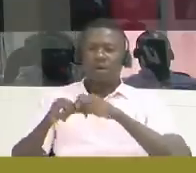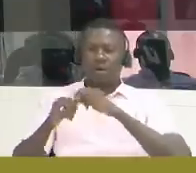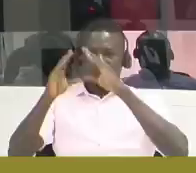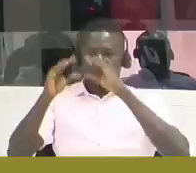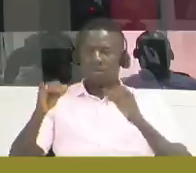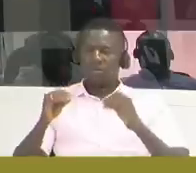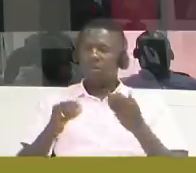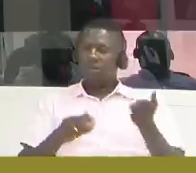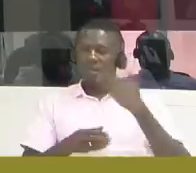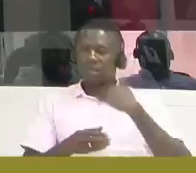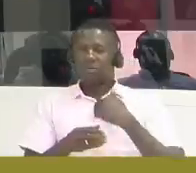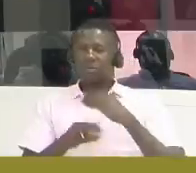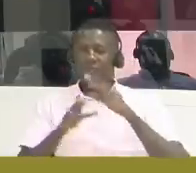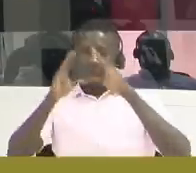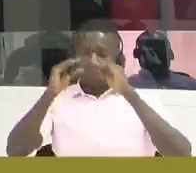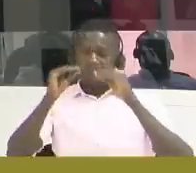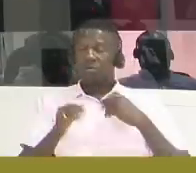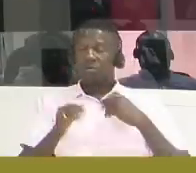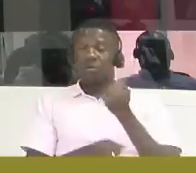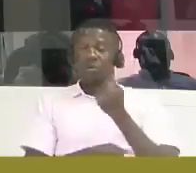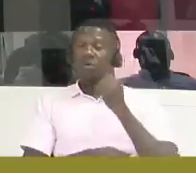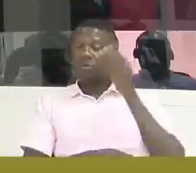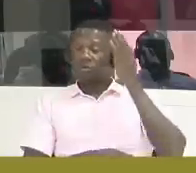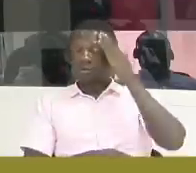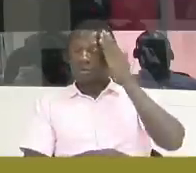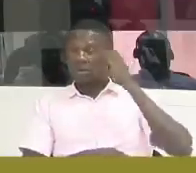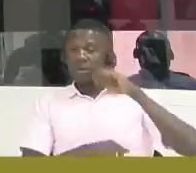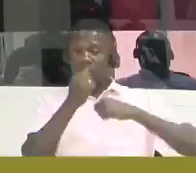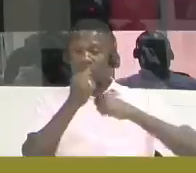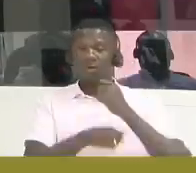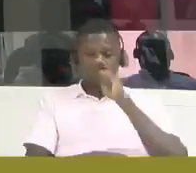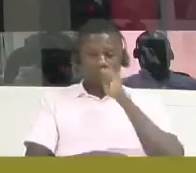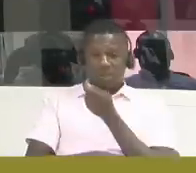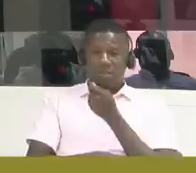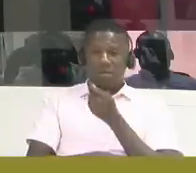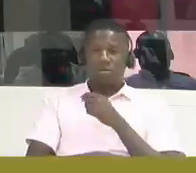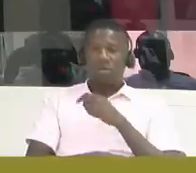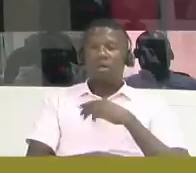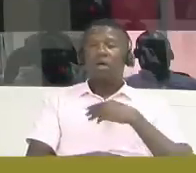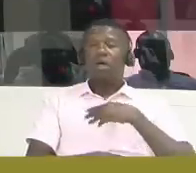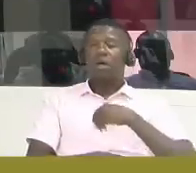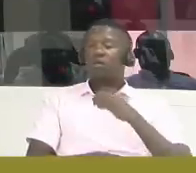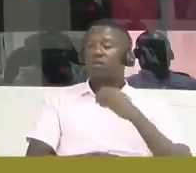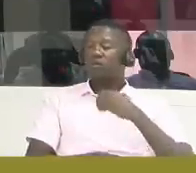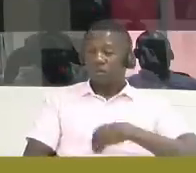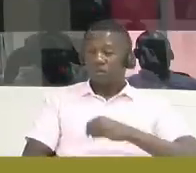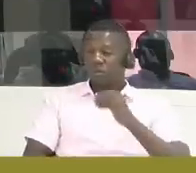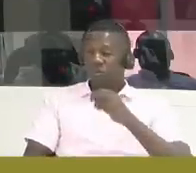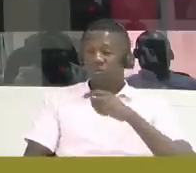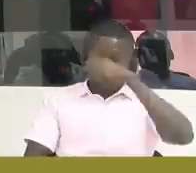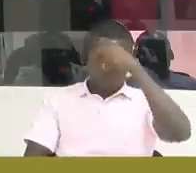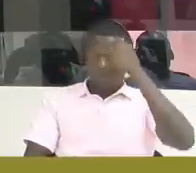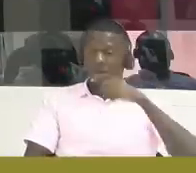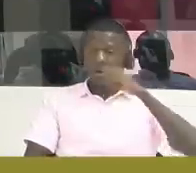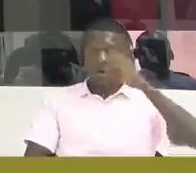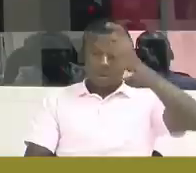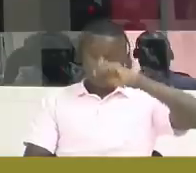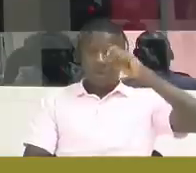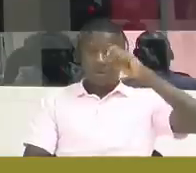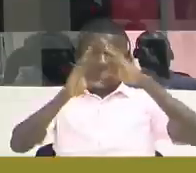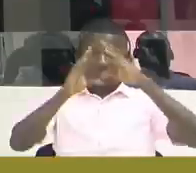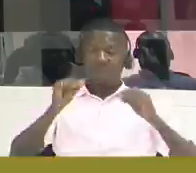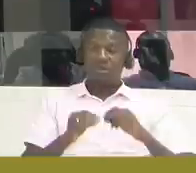about it, that her son was working at the police station. So the son called her to inform